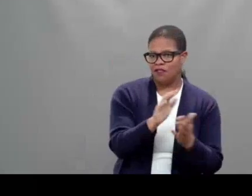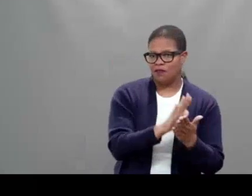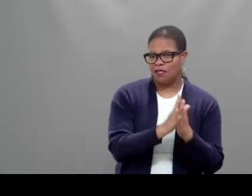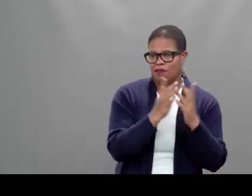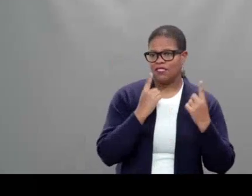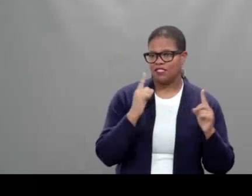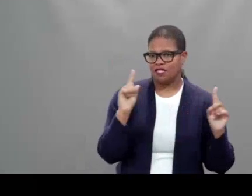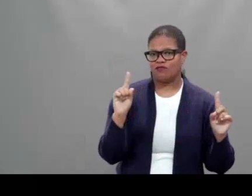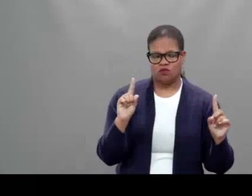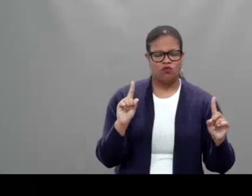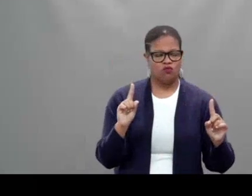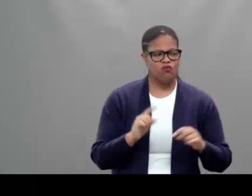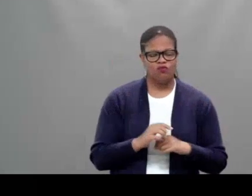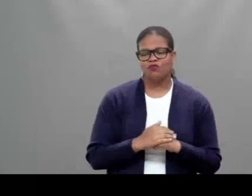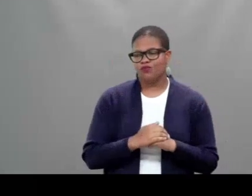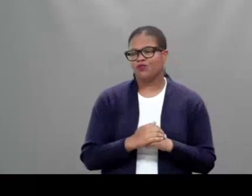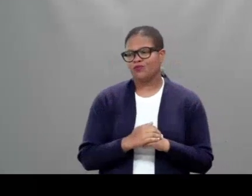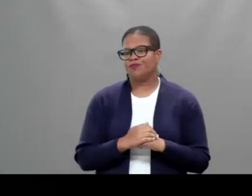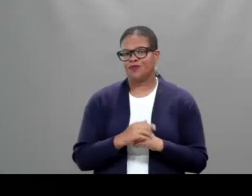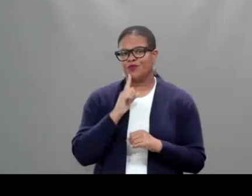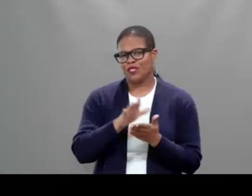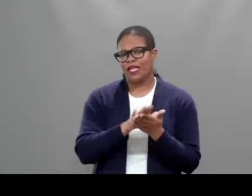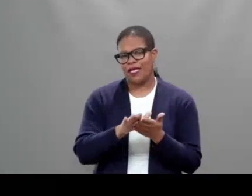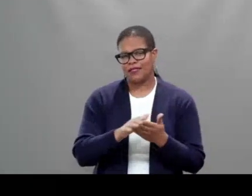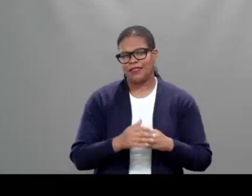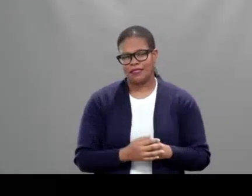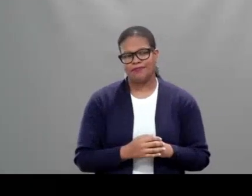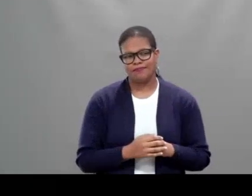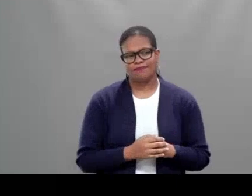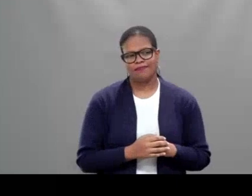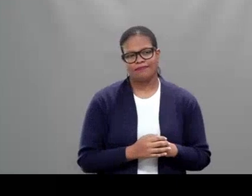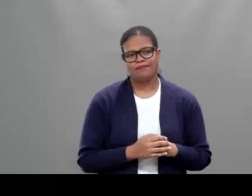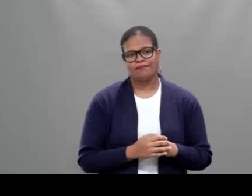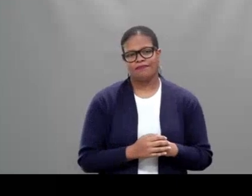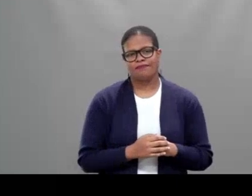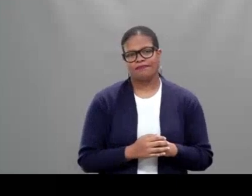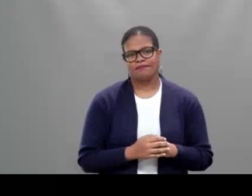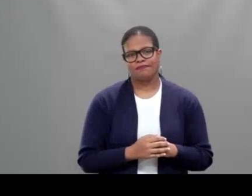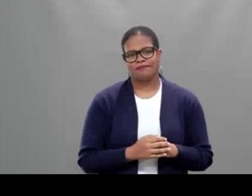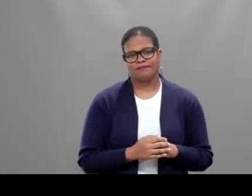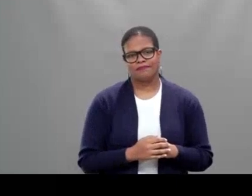successful in the workplace. So it's really nice.